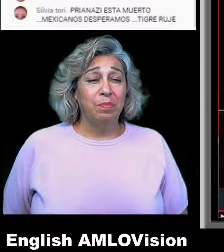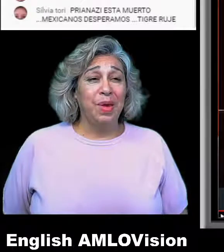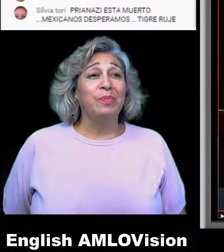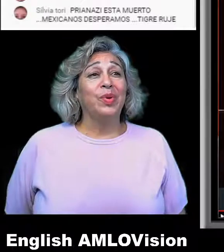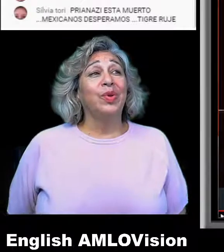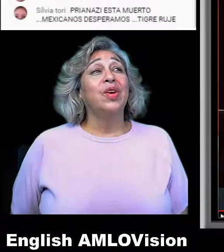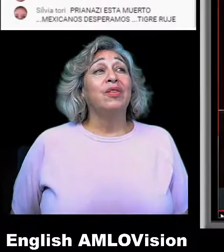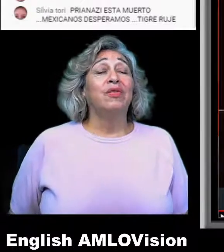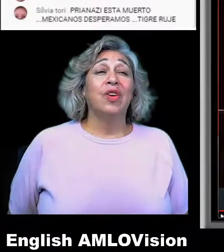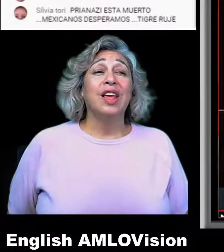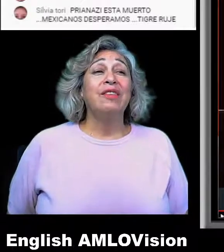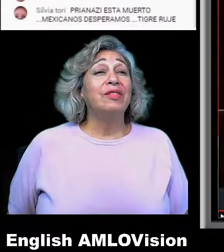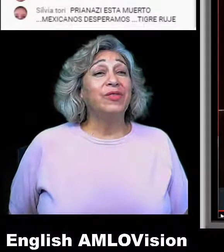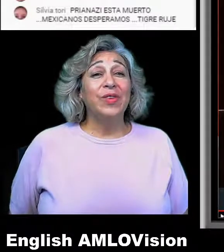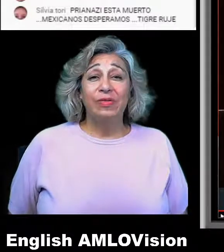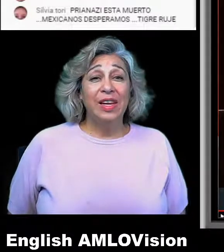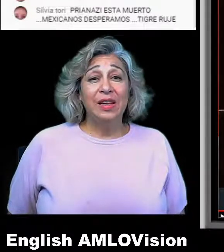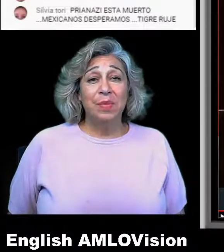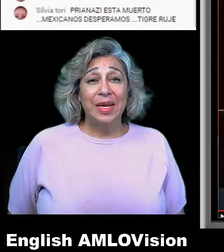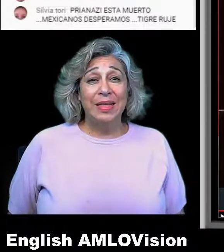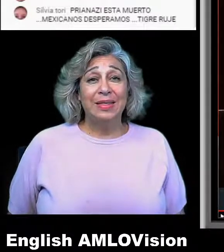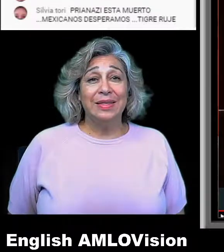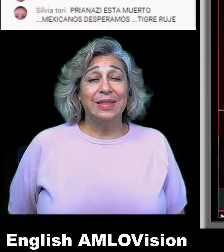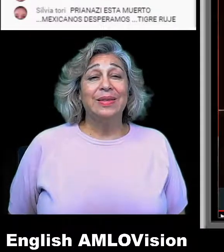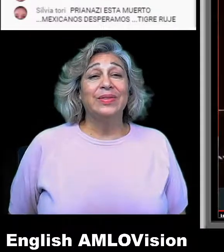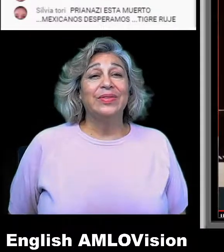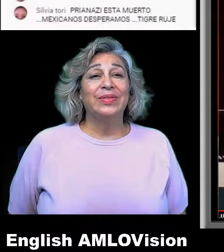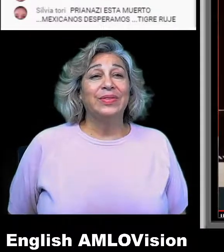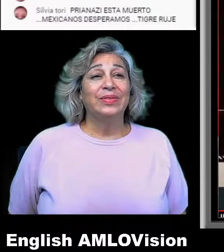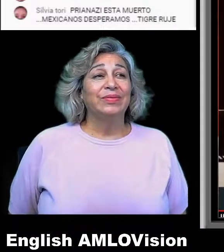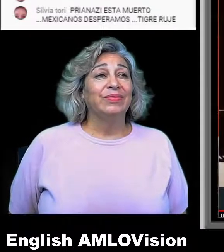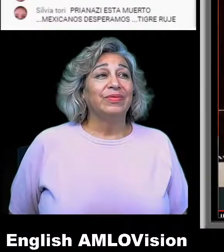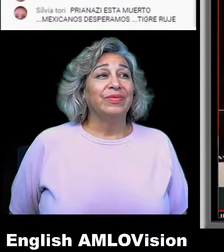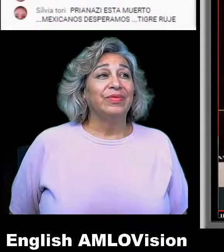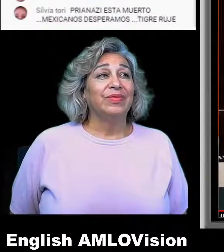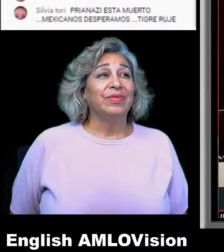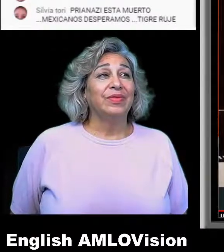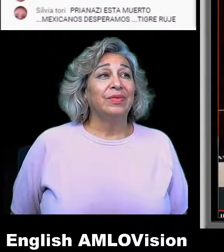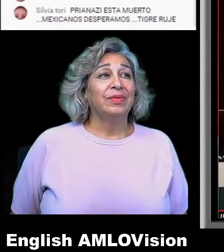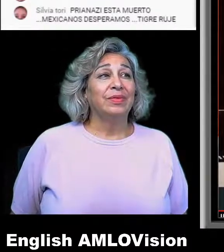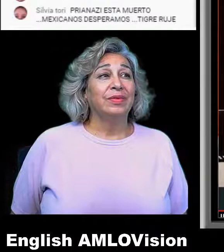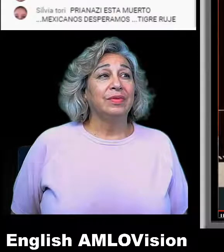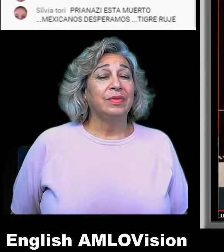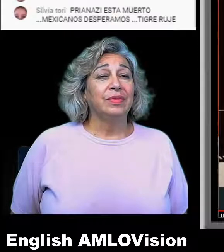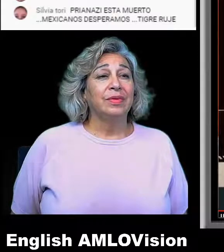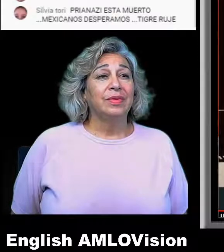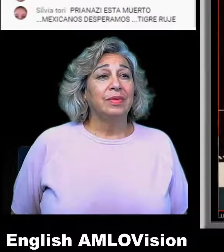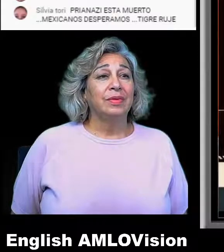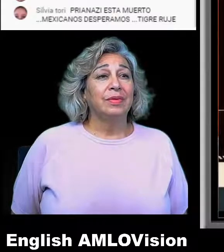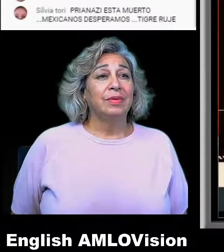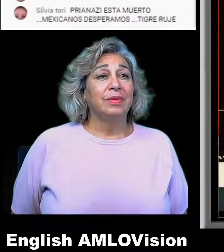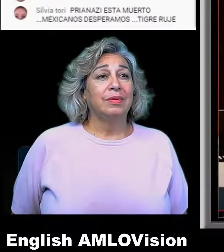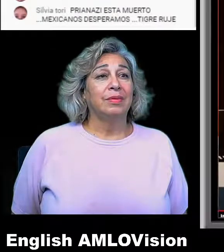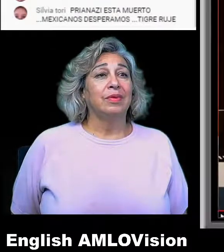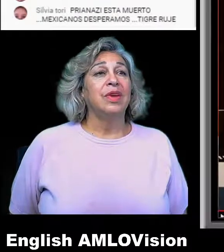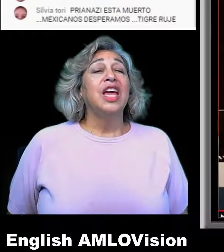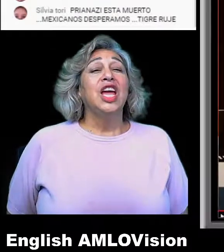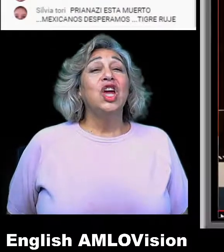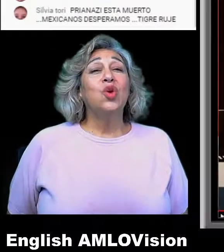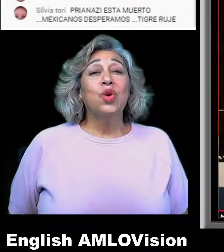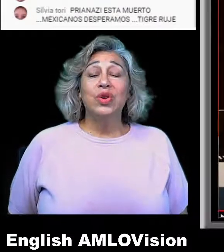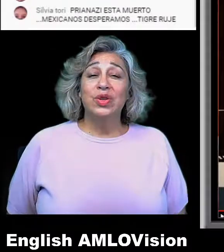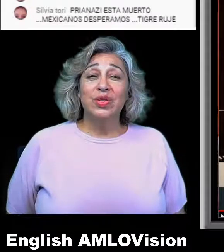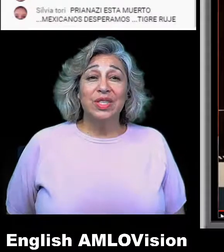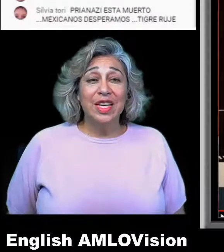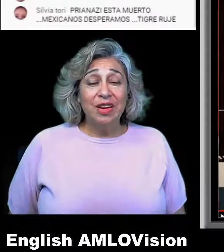pre-party people for even 15 minutes Para robarnos la presidencia de la Cámara de Diputados